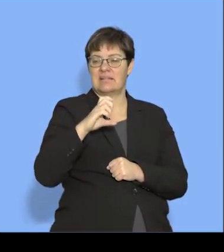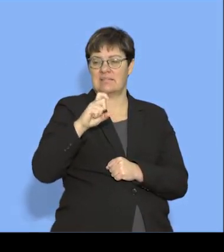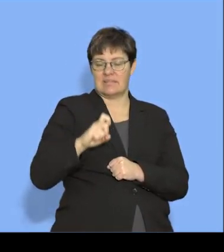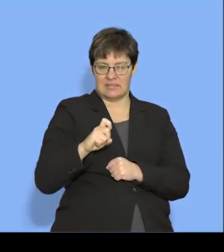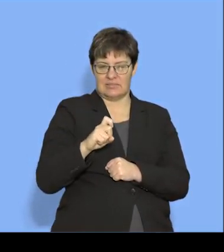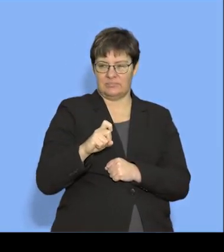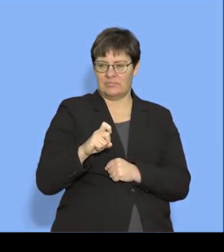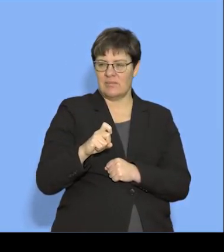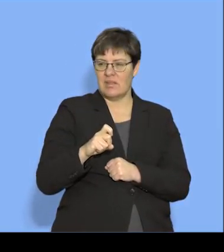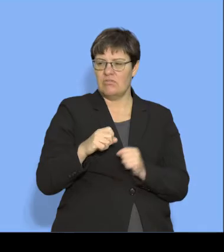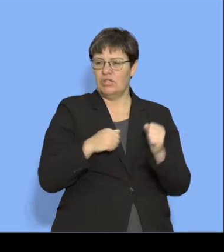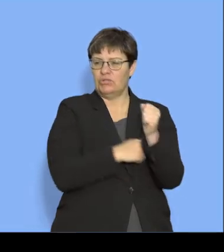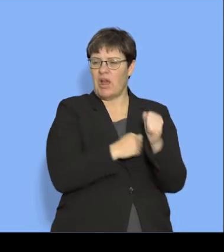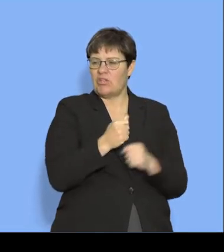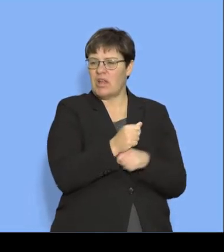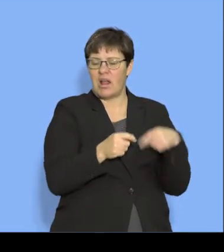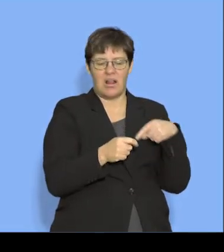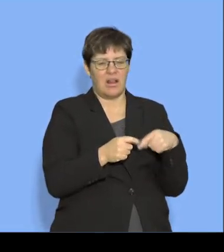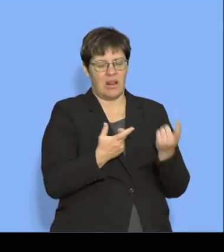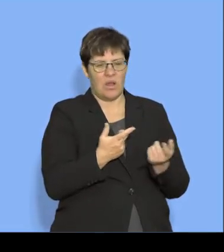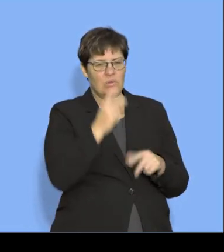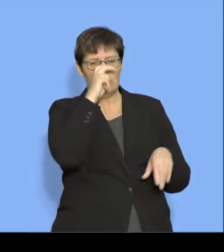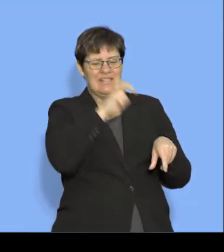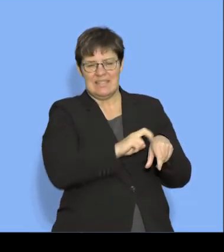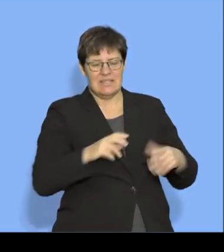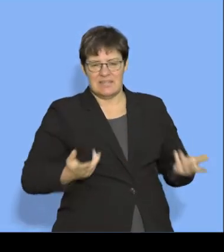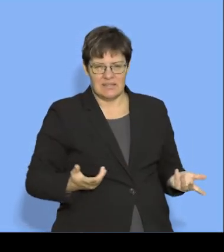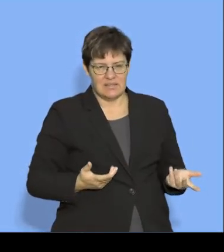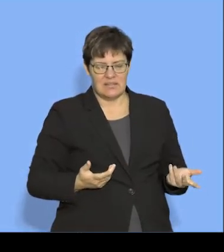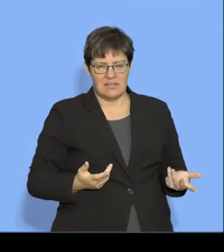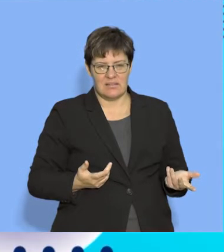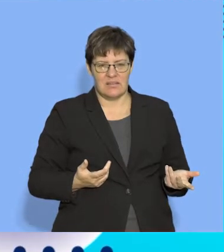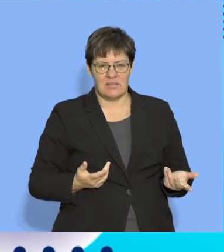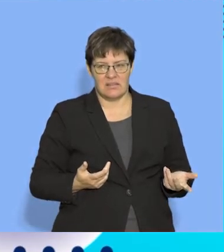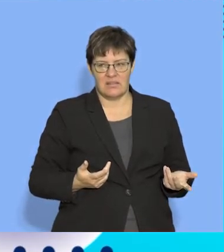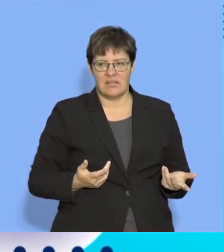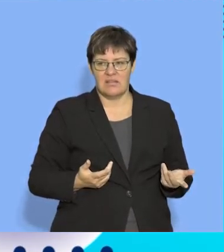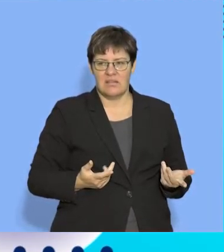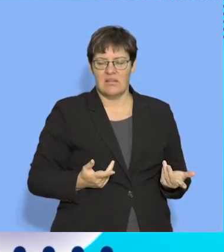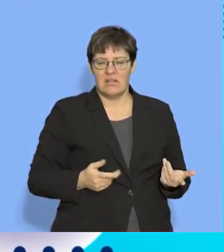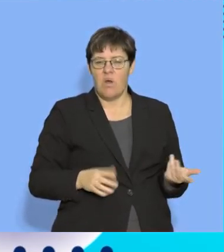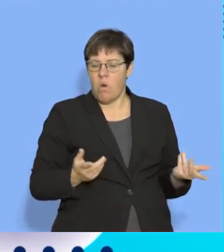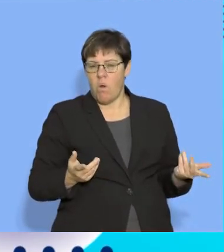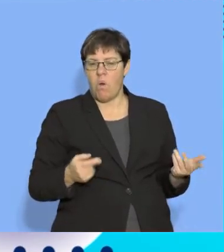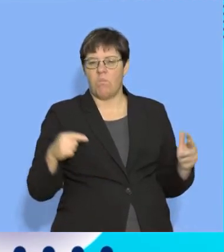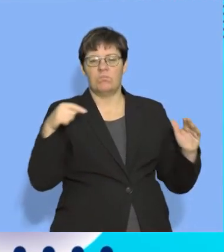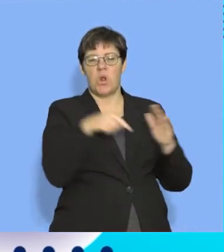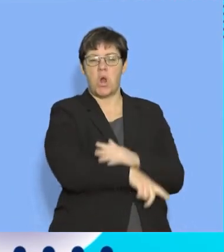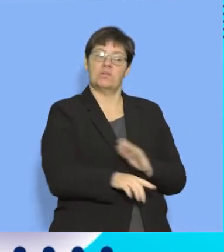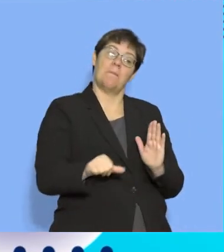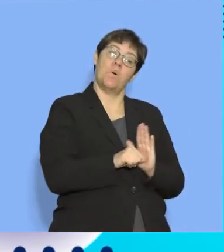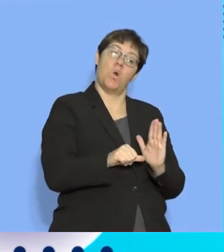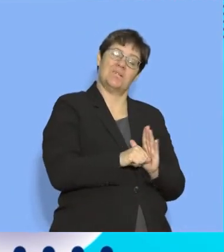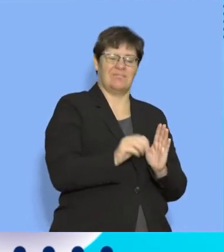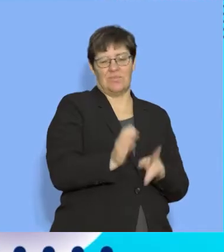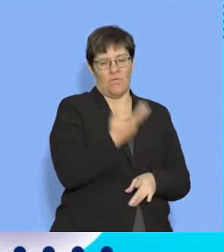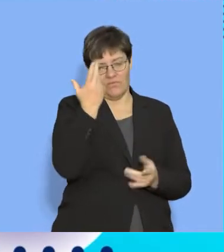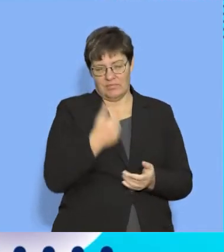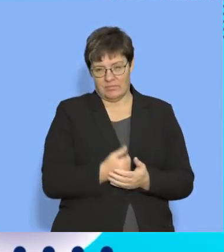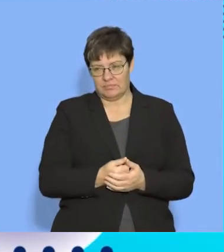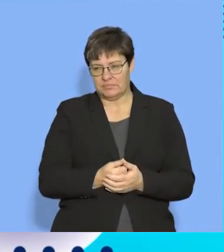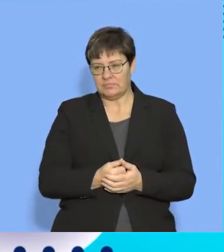a vestigial structure, a part that we no longer need and has become redundant or has lost its